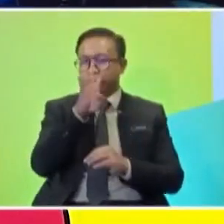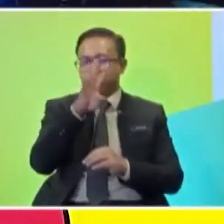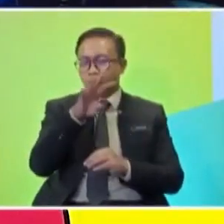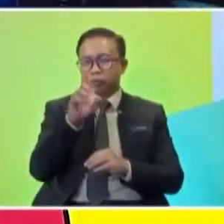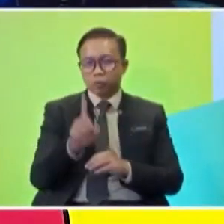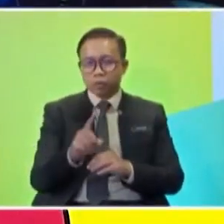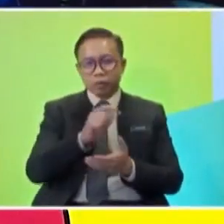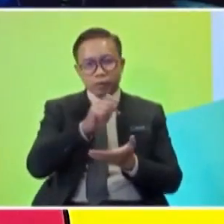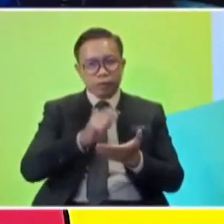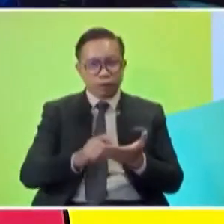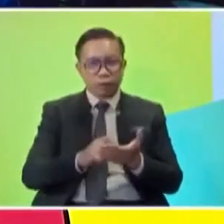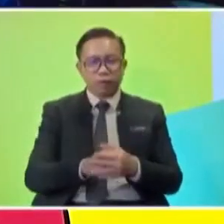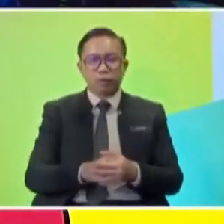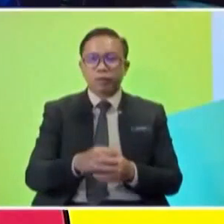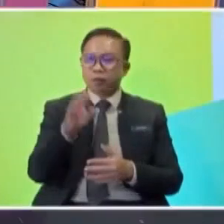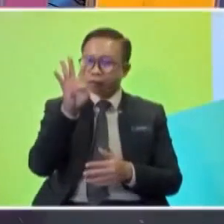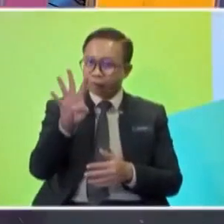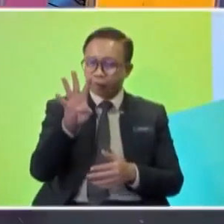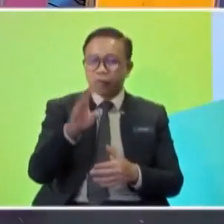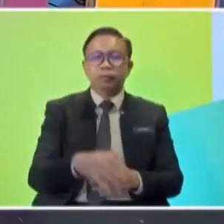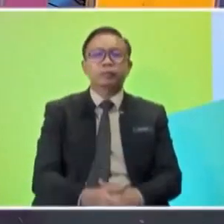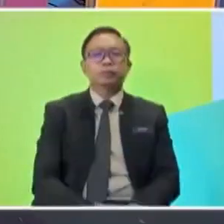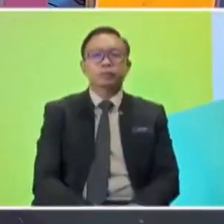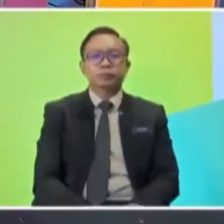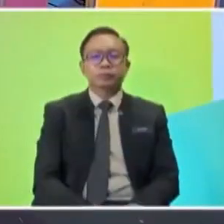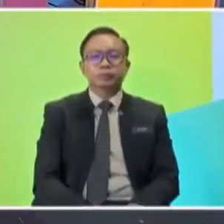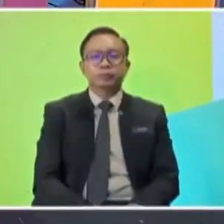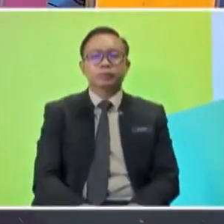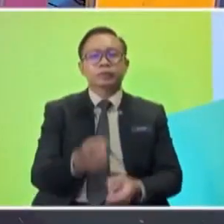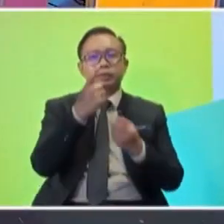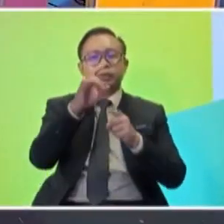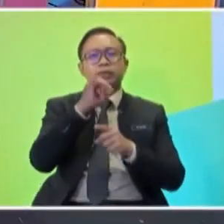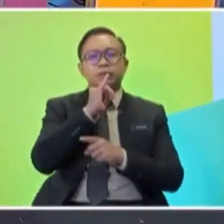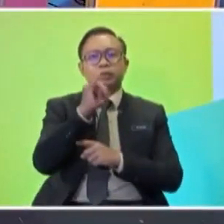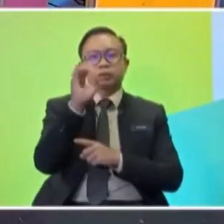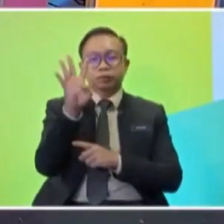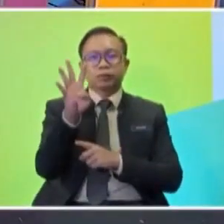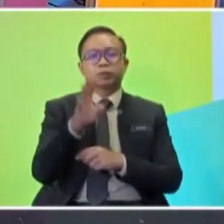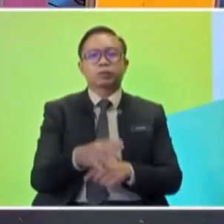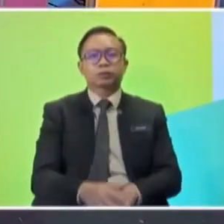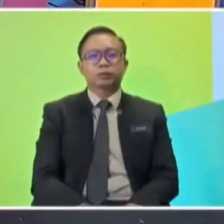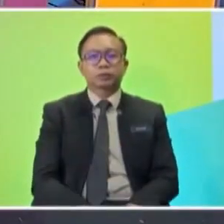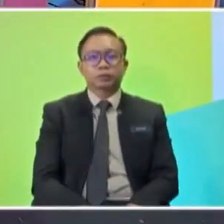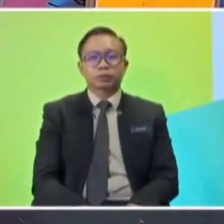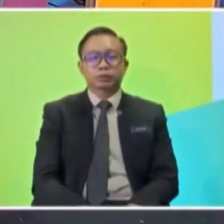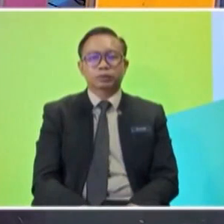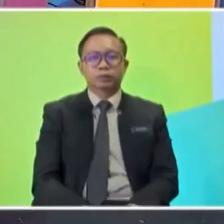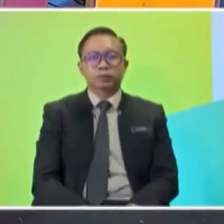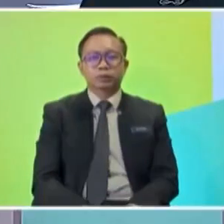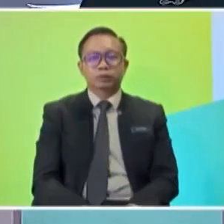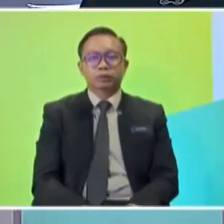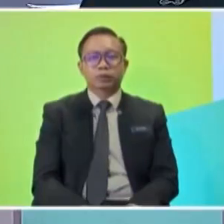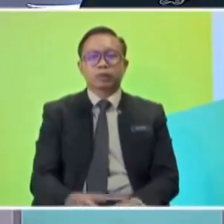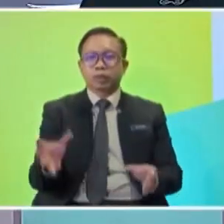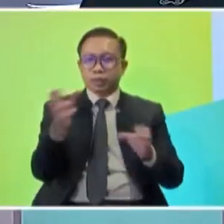1, we can write it as? 4. Very good, Chris. So the answer is 4. Perfect. Okay. So here you see,